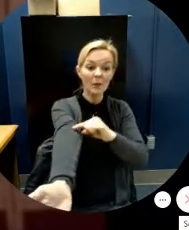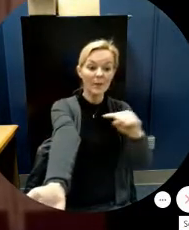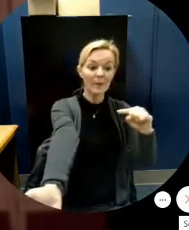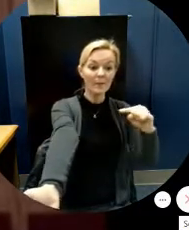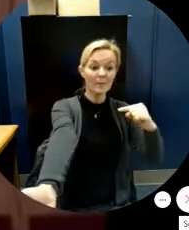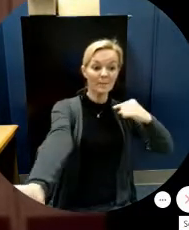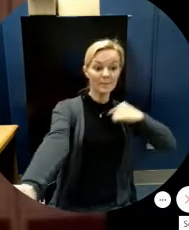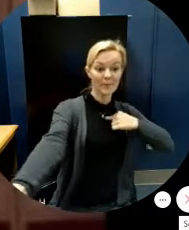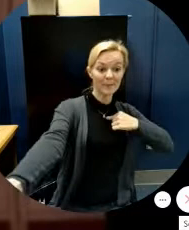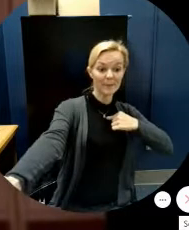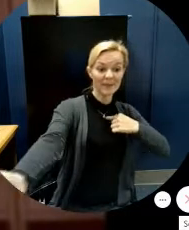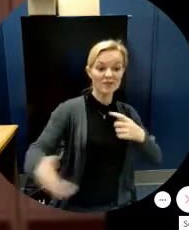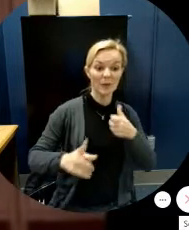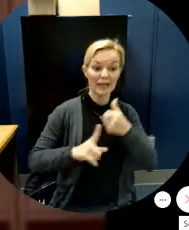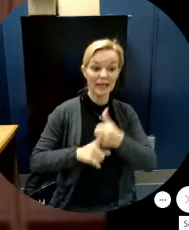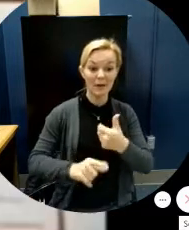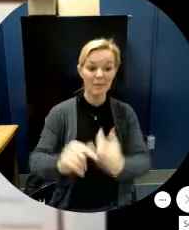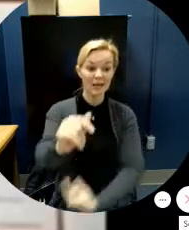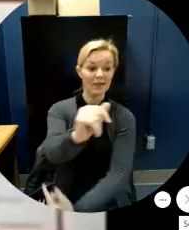chest here.